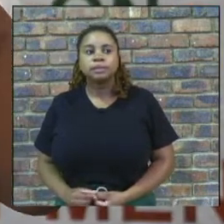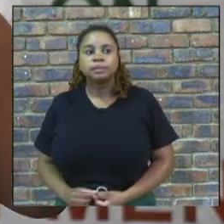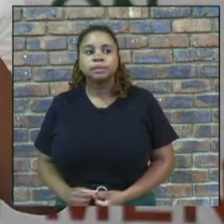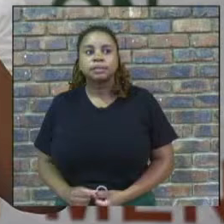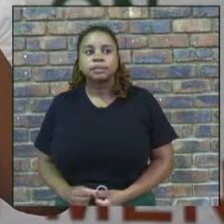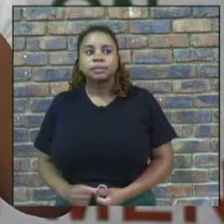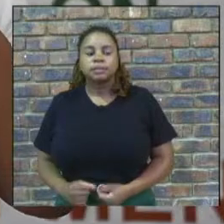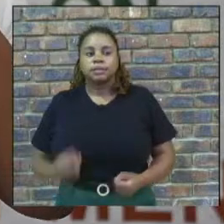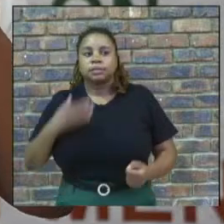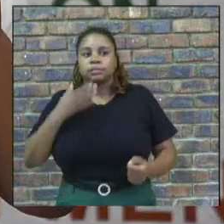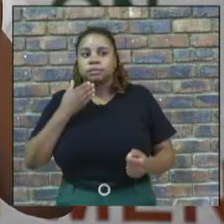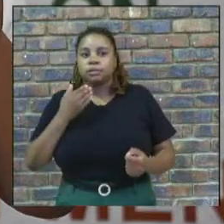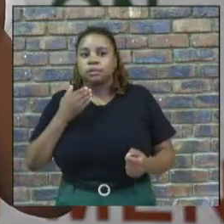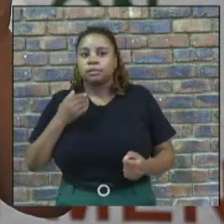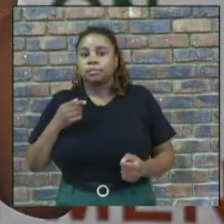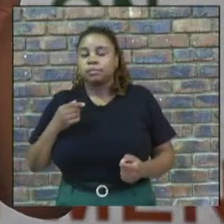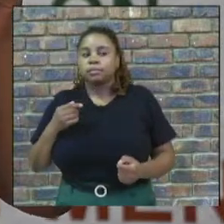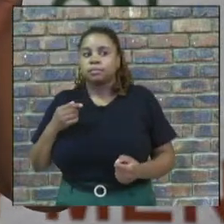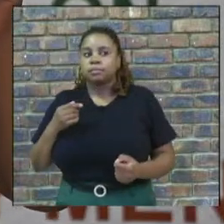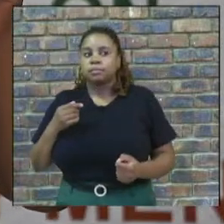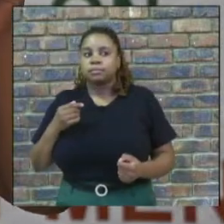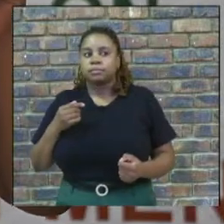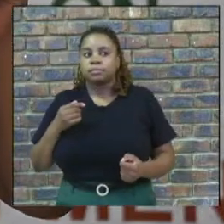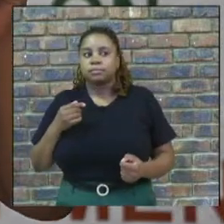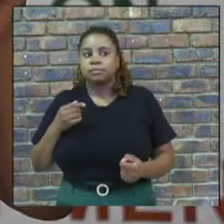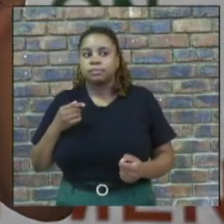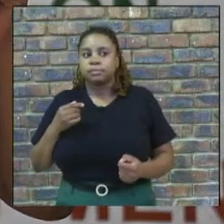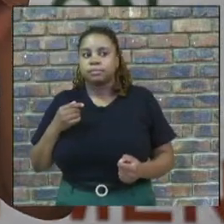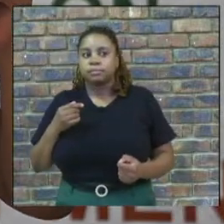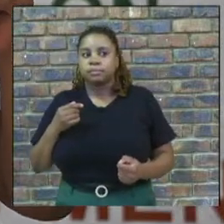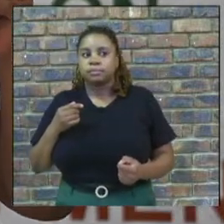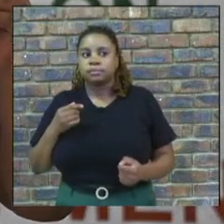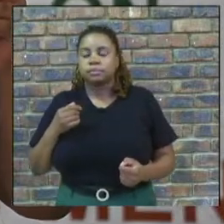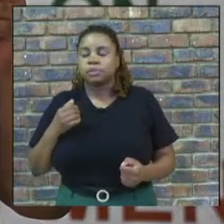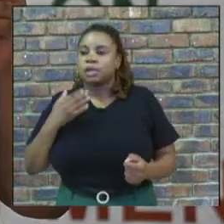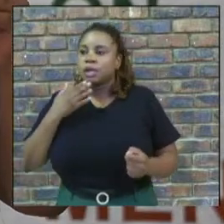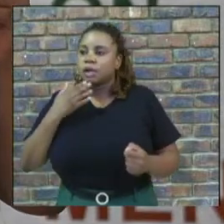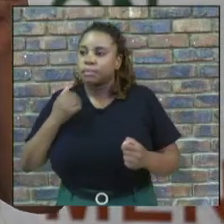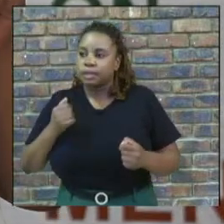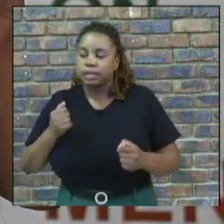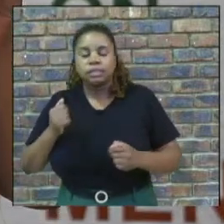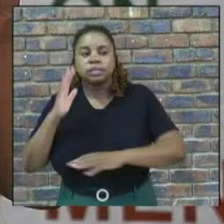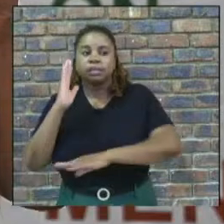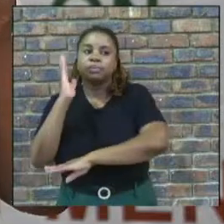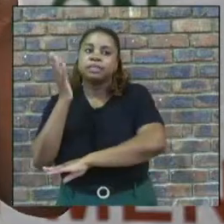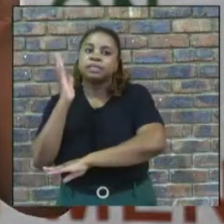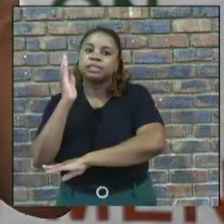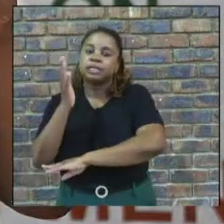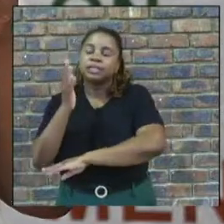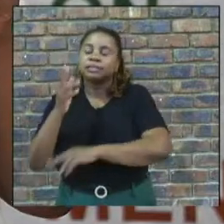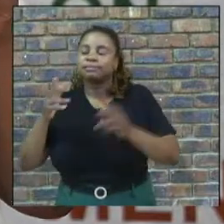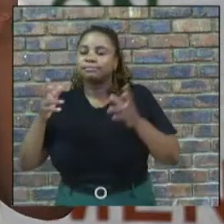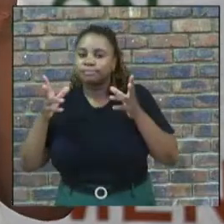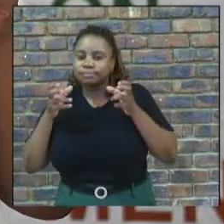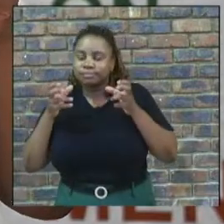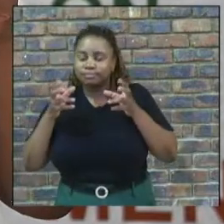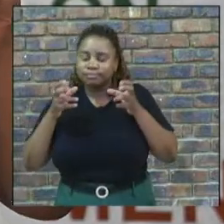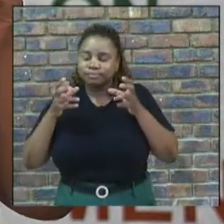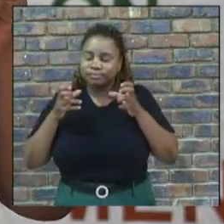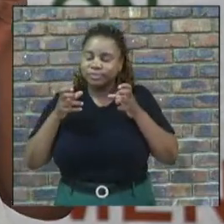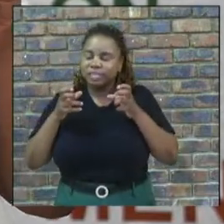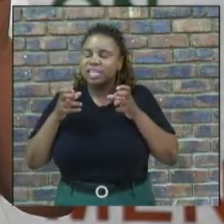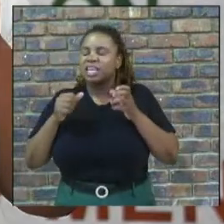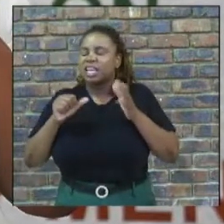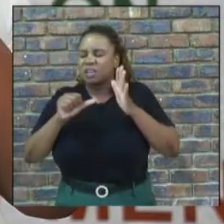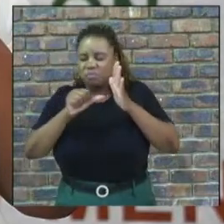engagement that we had with the community. Oscar Tobela presentation go fast. Important points that you're picking